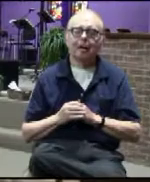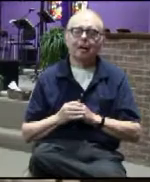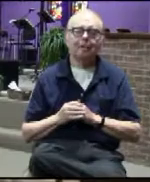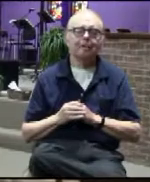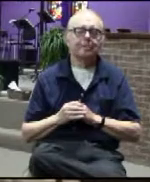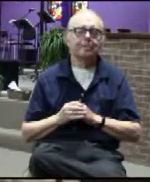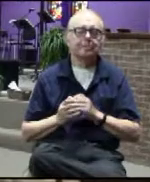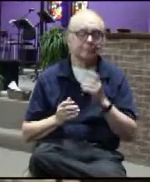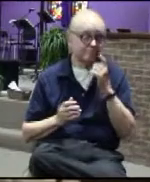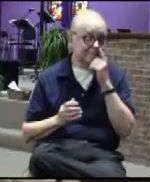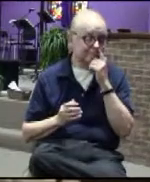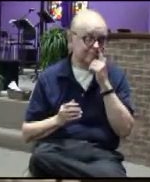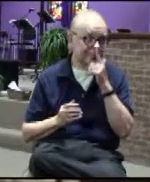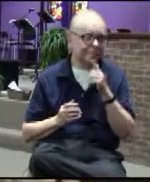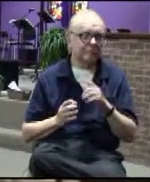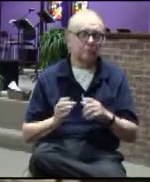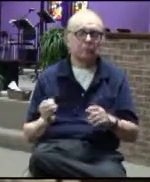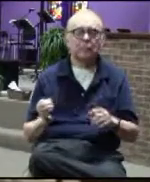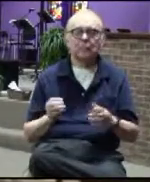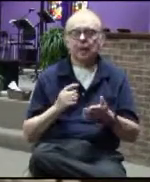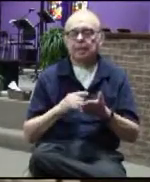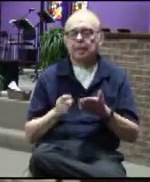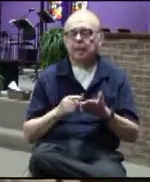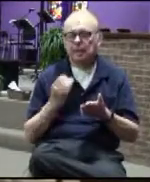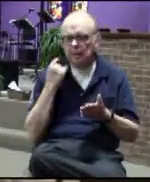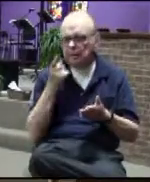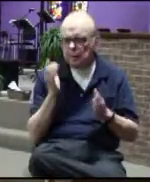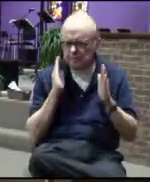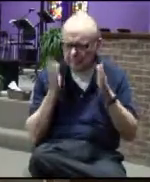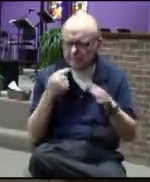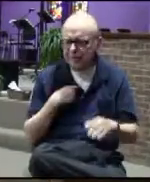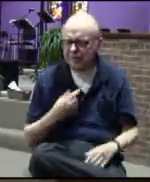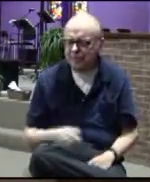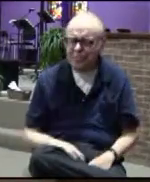AT&T I was just checking to see if y'all are listening